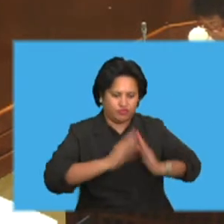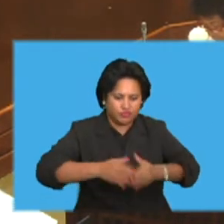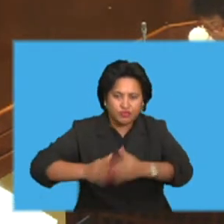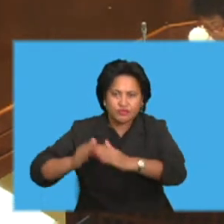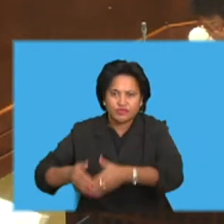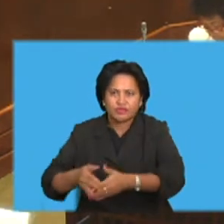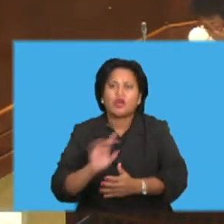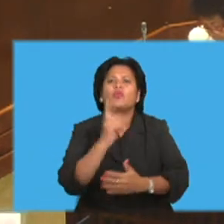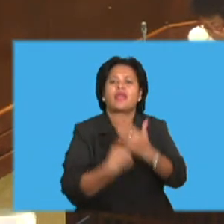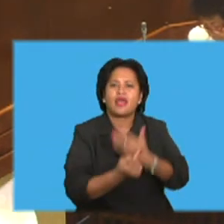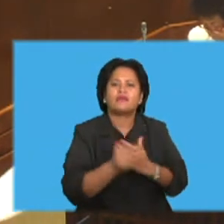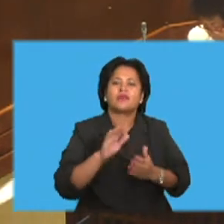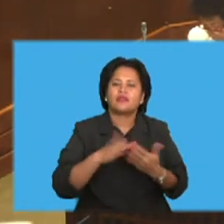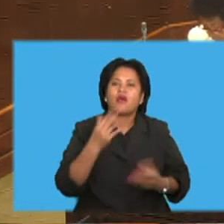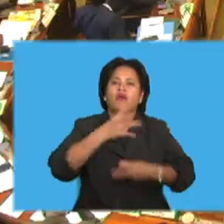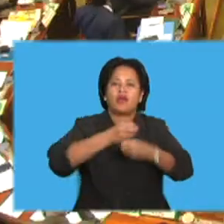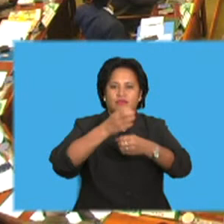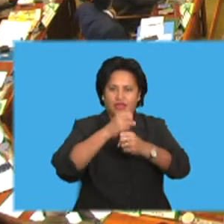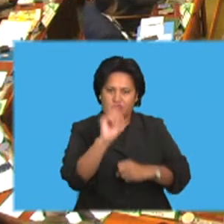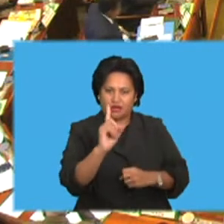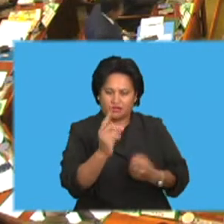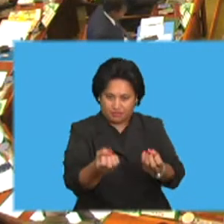Public Enterprises, Civil Service and Communications.